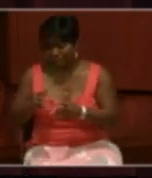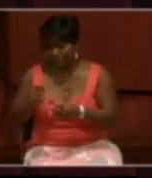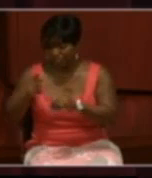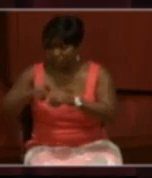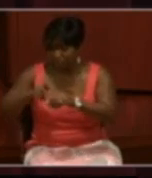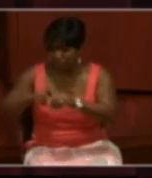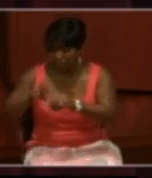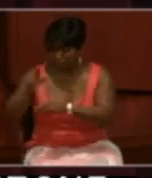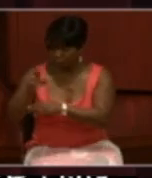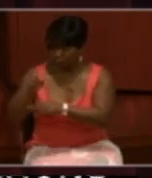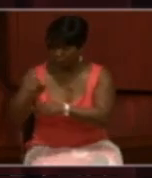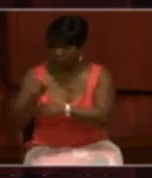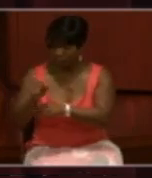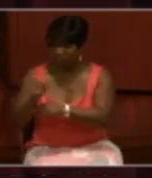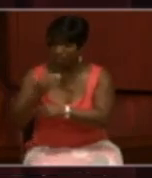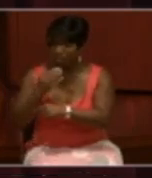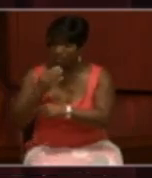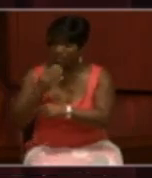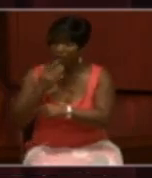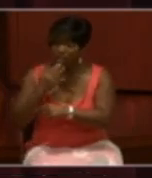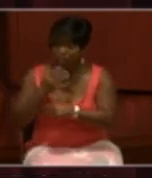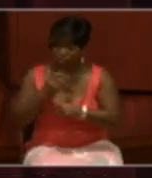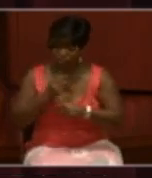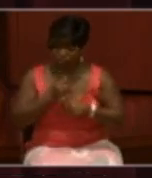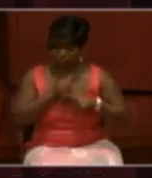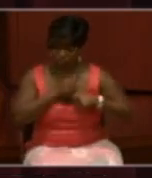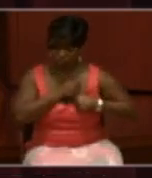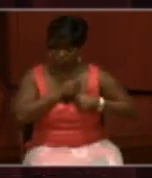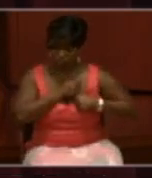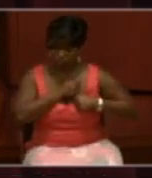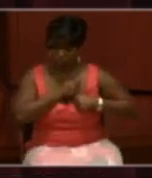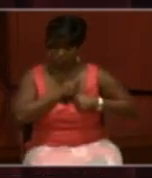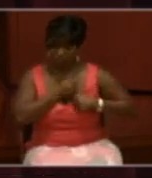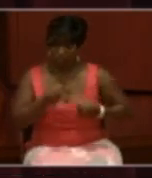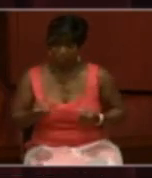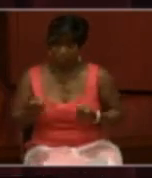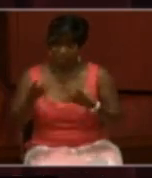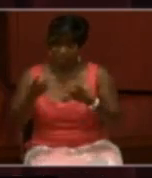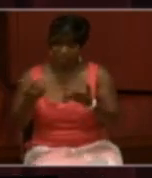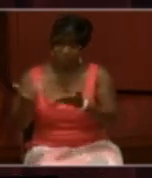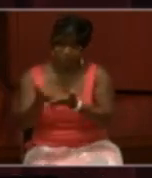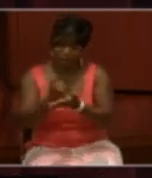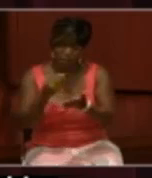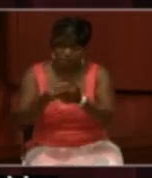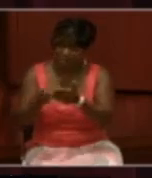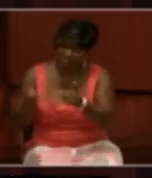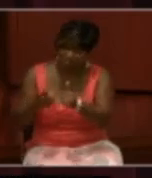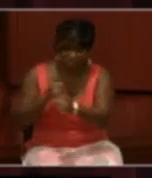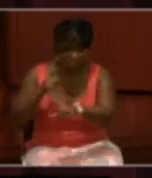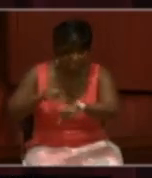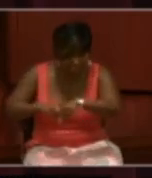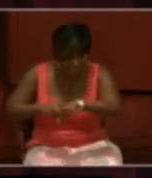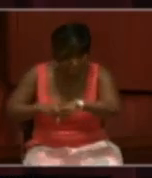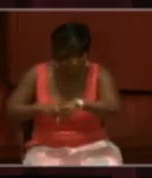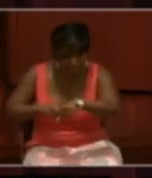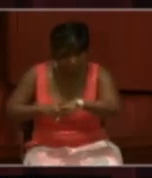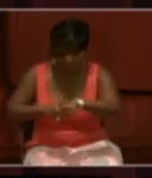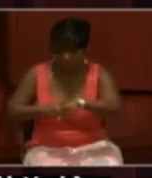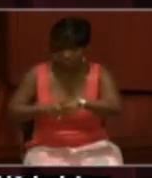colored troops, many of them began to draw wages for the first time. Oftentimes these were individuals who had